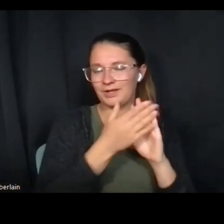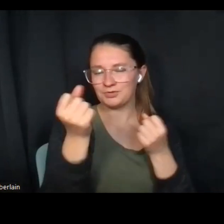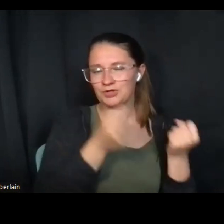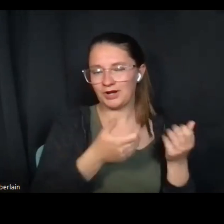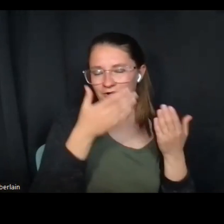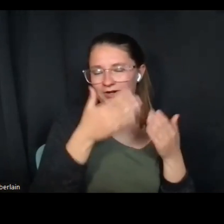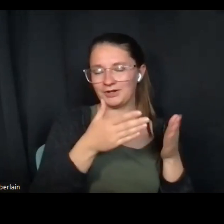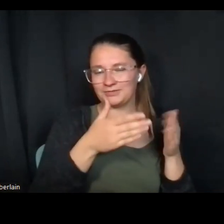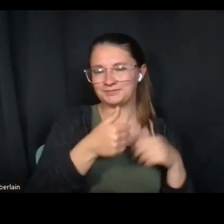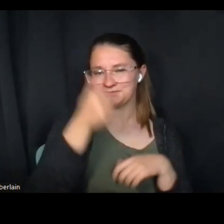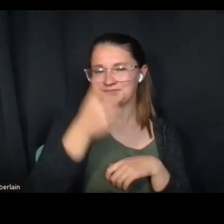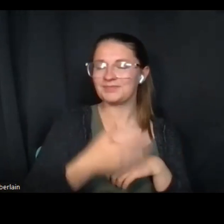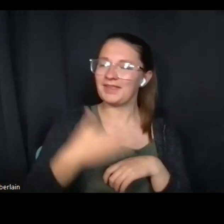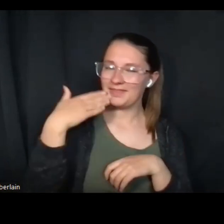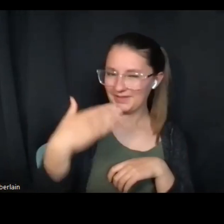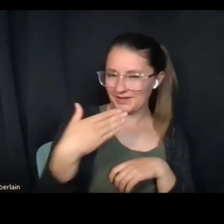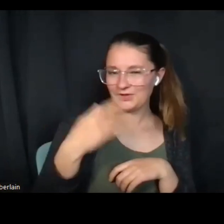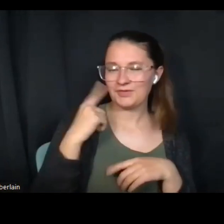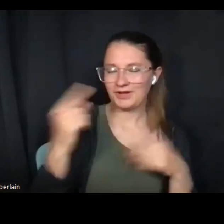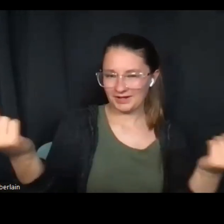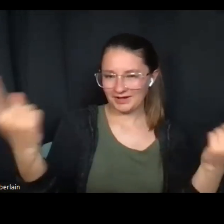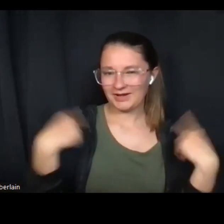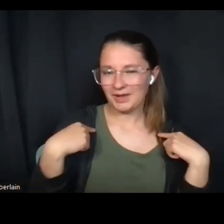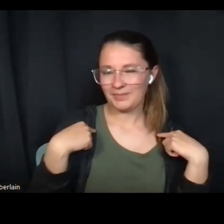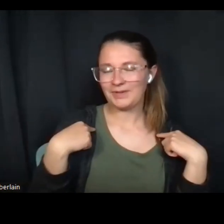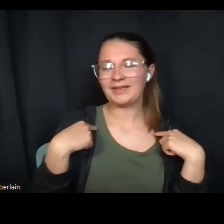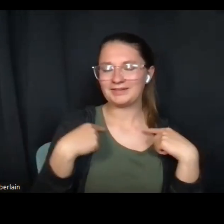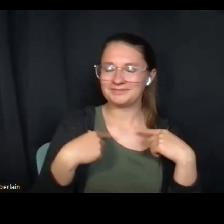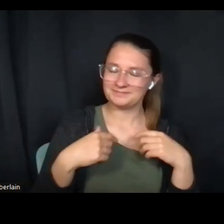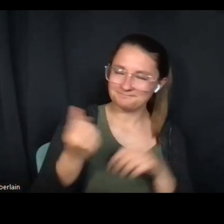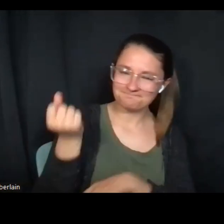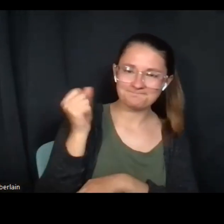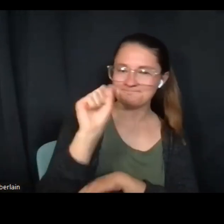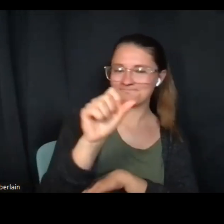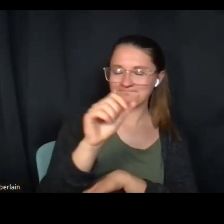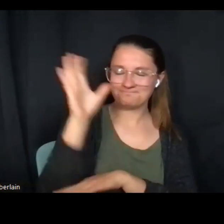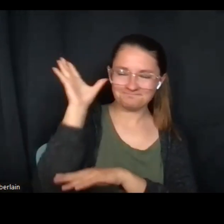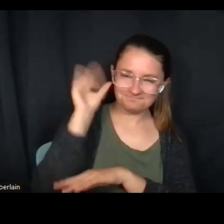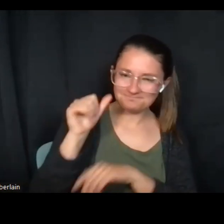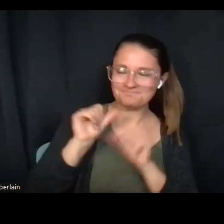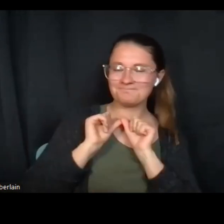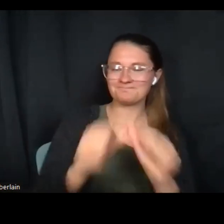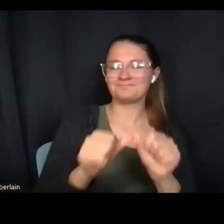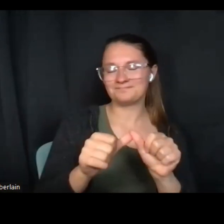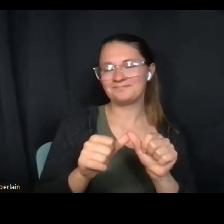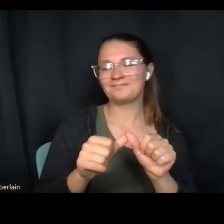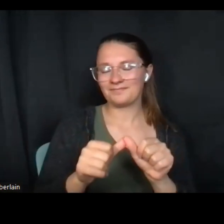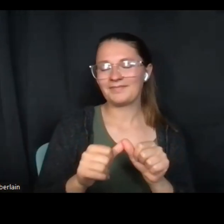steadfast, stay rising, and stay unstoppable together. Thank you, and have a great night.